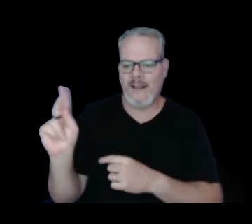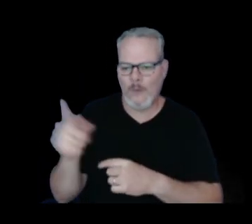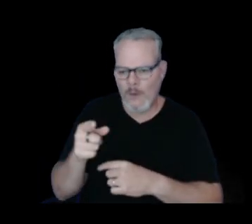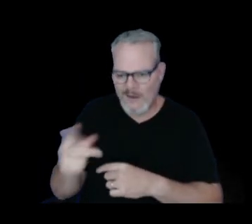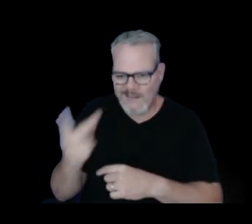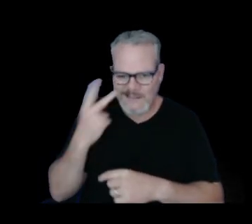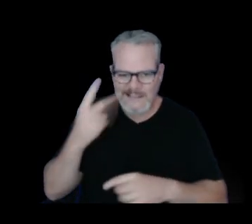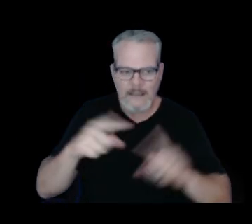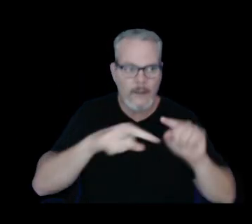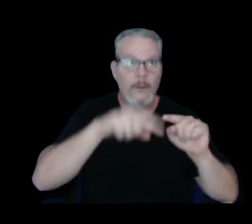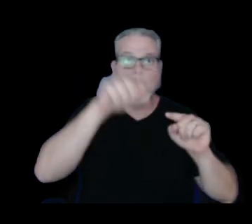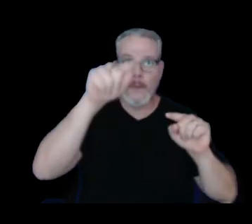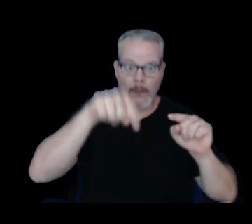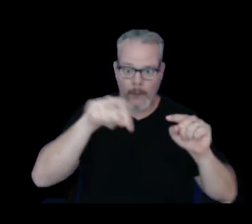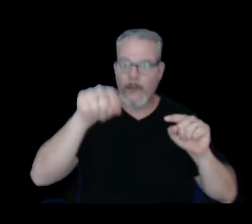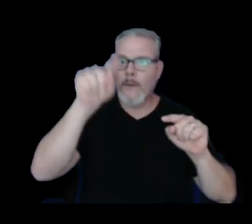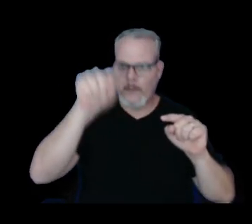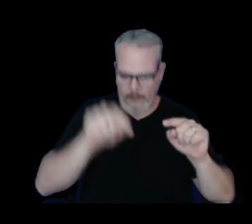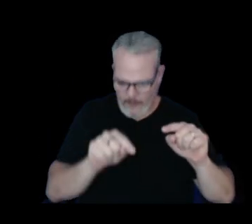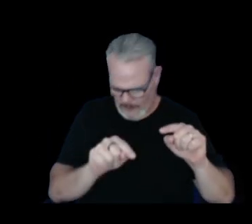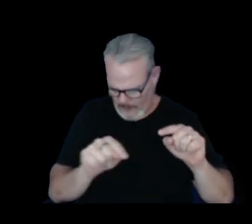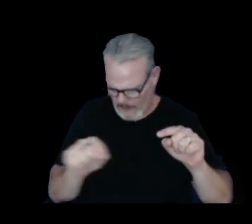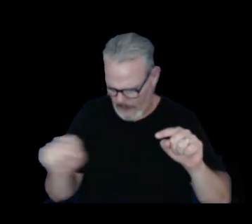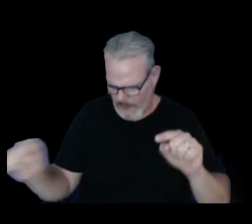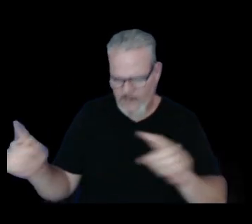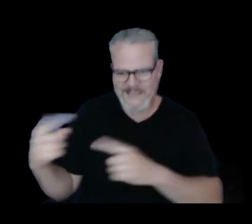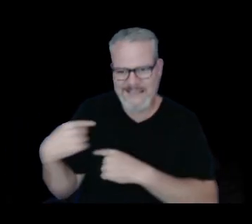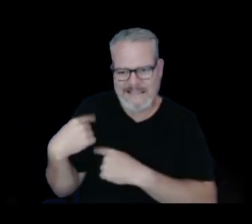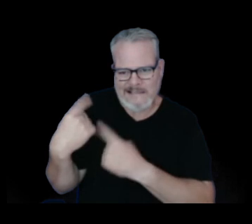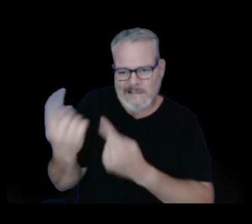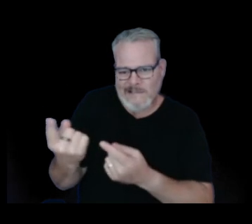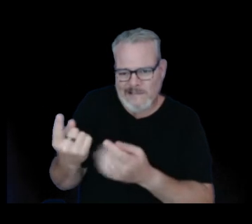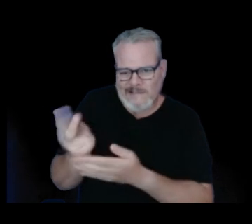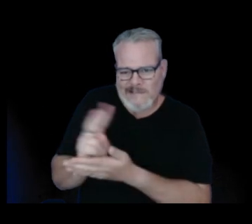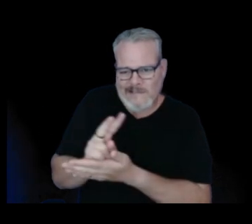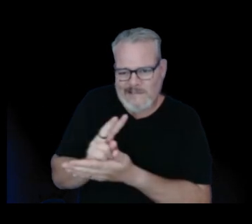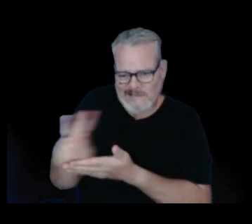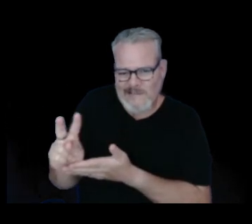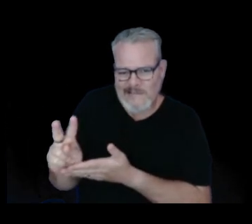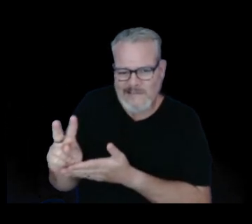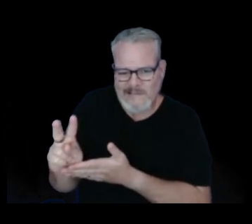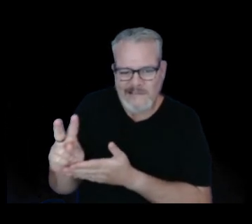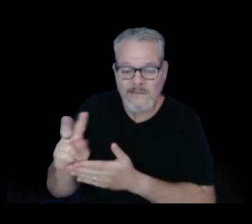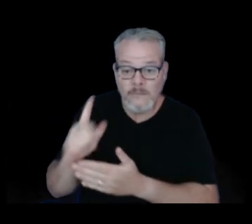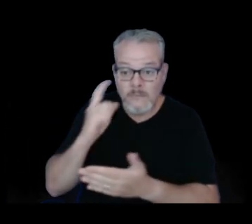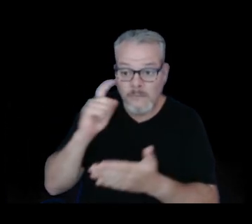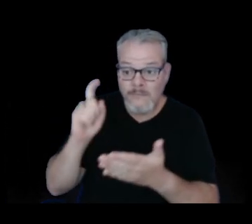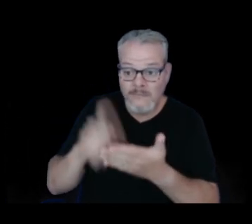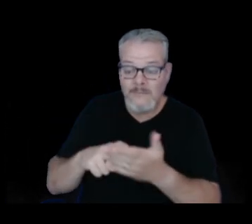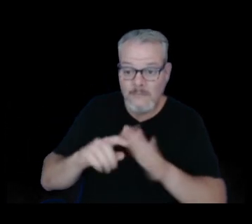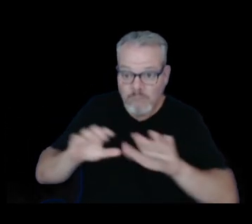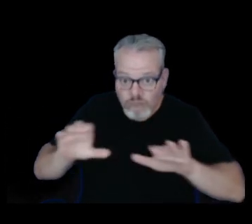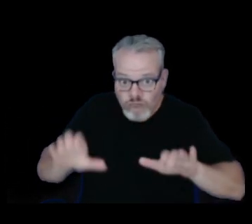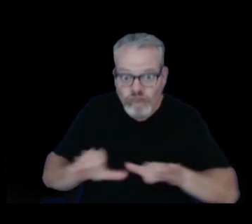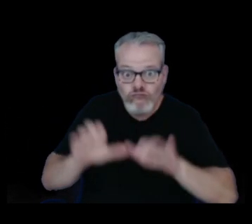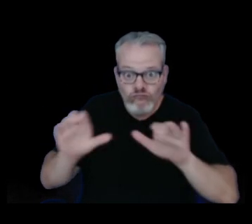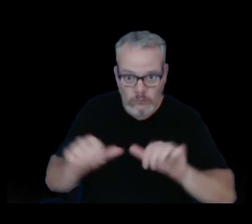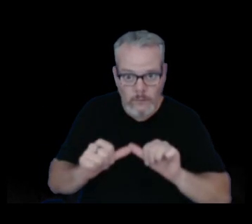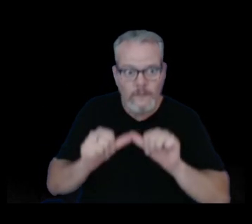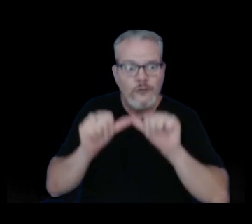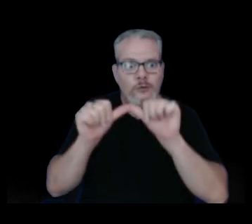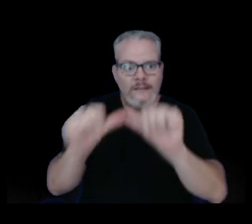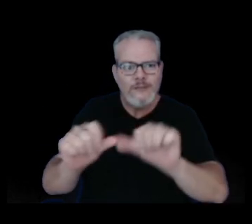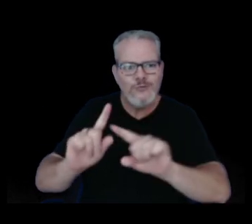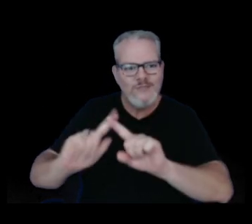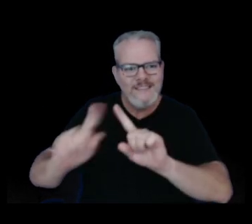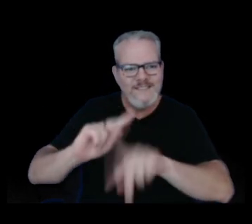this graph, from the previous few weeks. But activity has continued in a different form